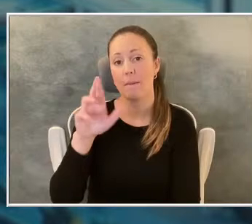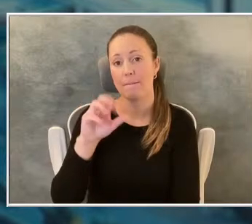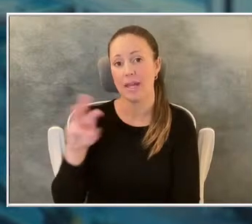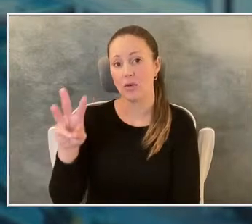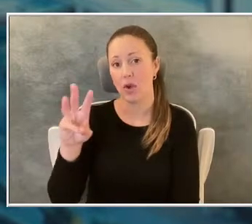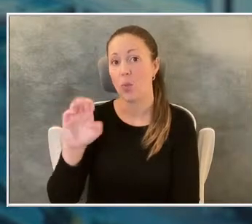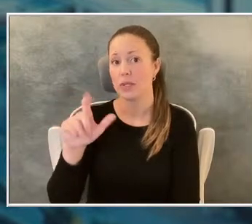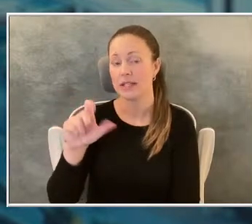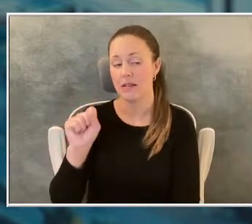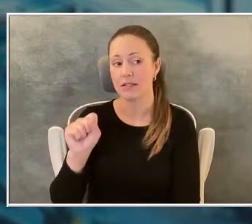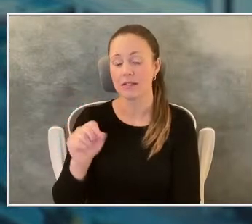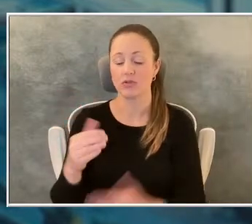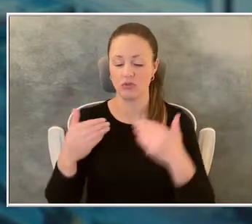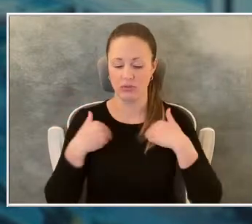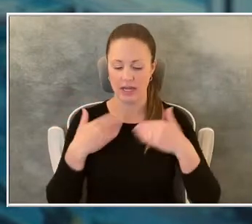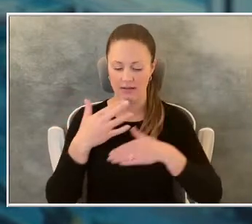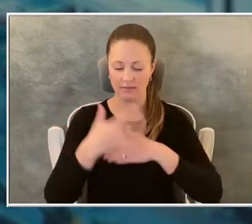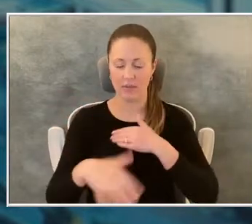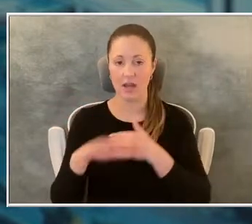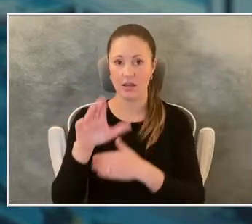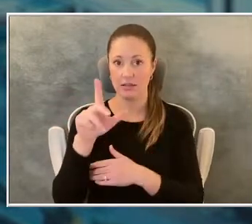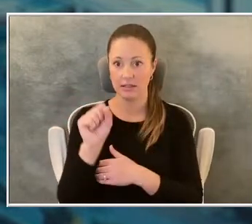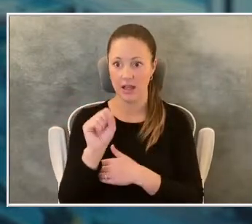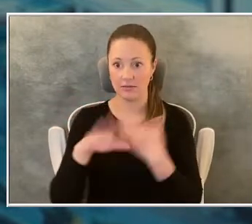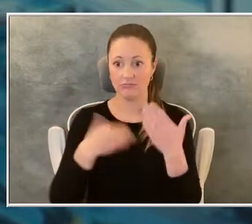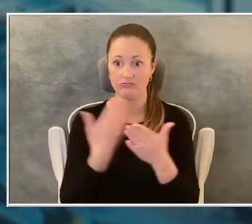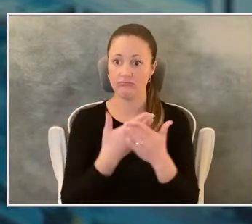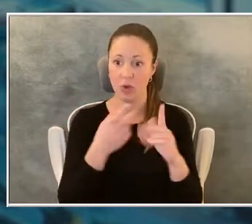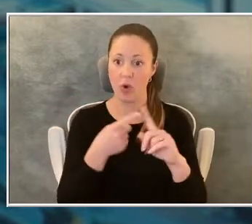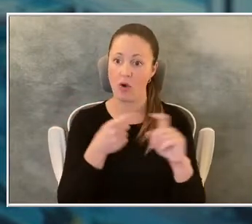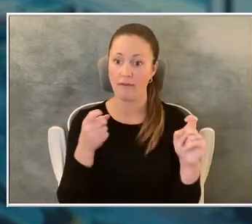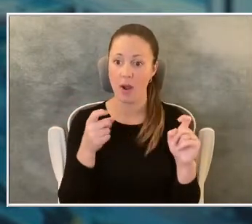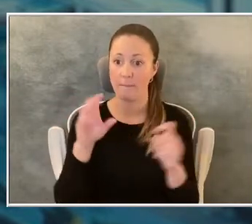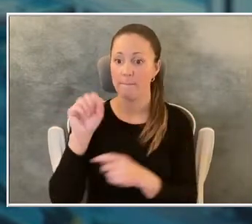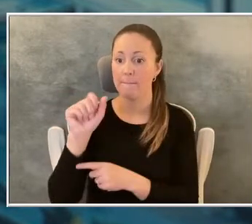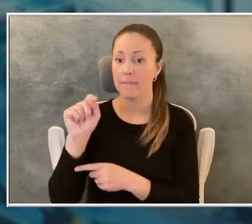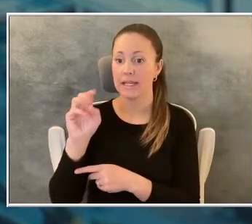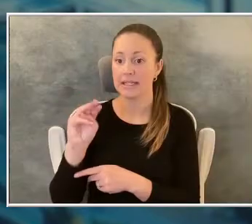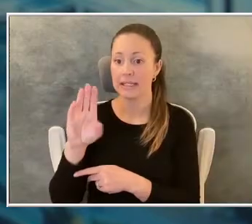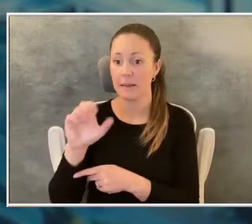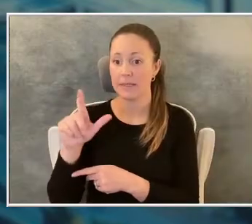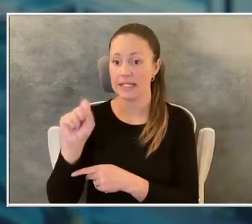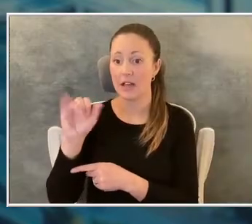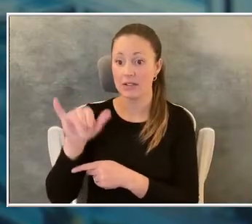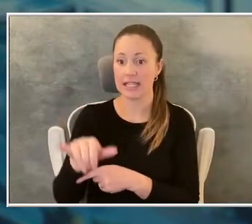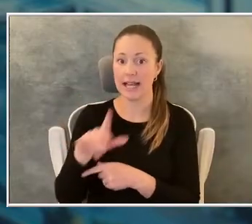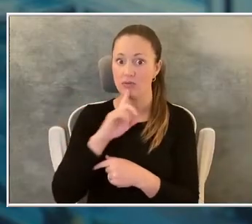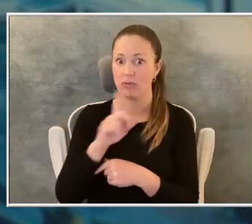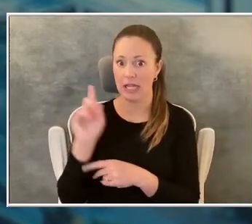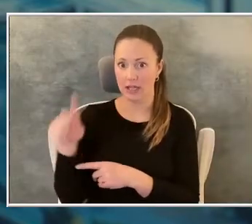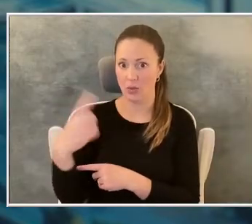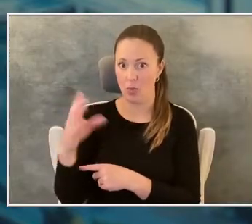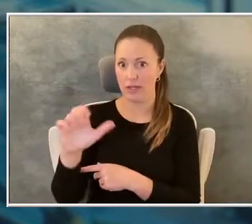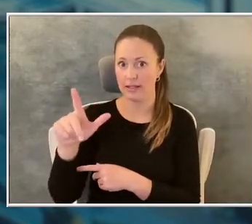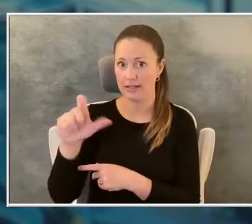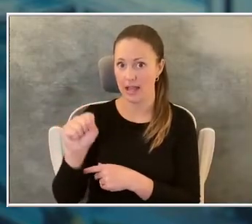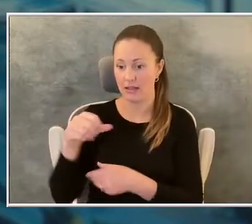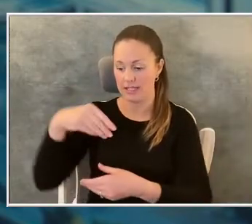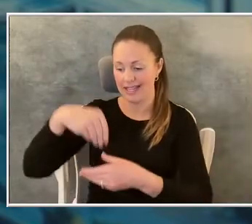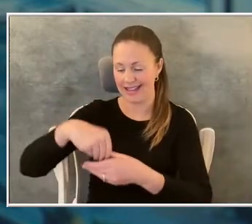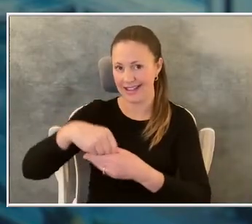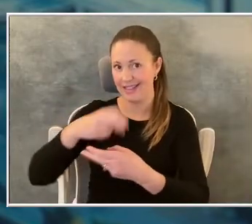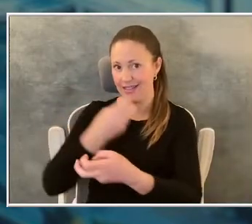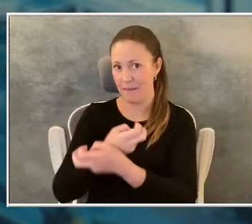blood cells which all come from stem cells, which are the precursor or early cells in the bone marrow, so the space inside the